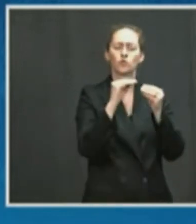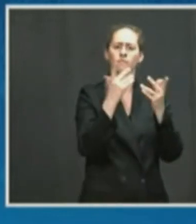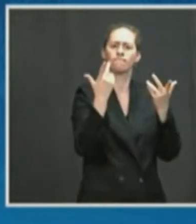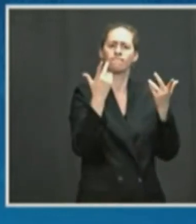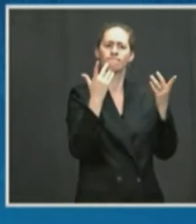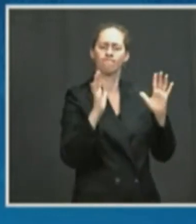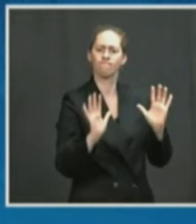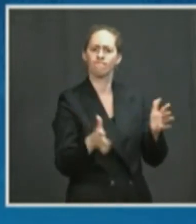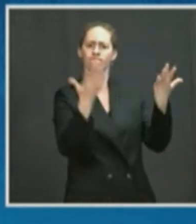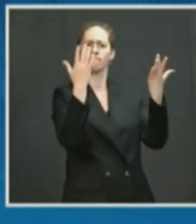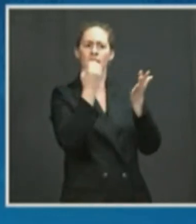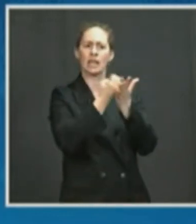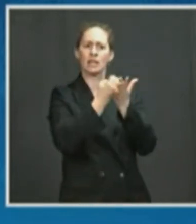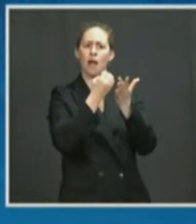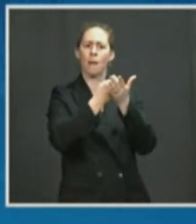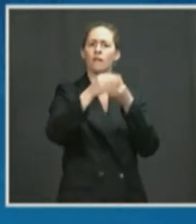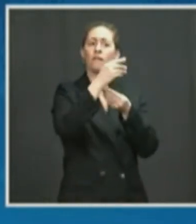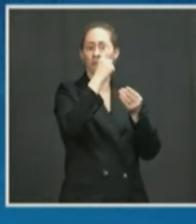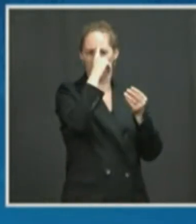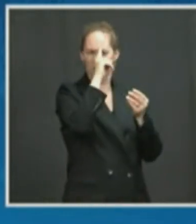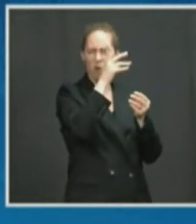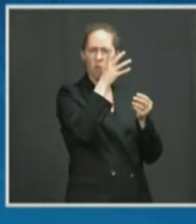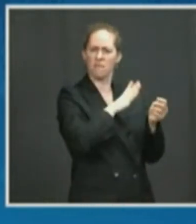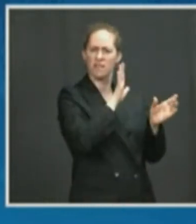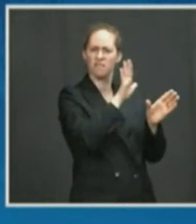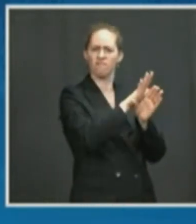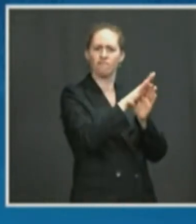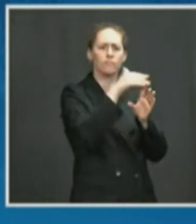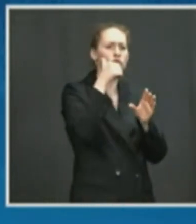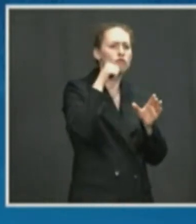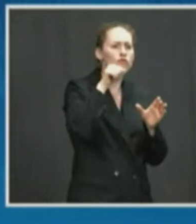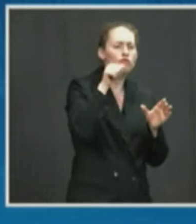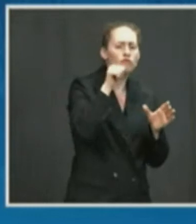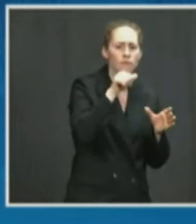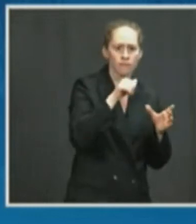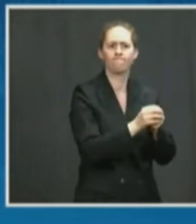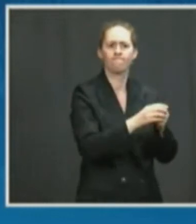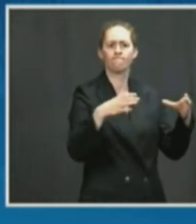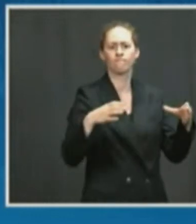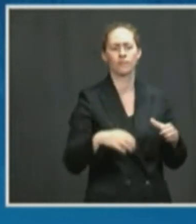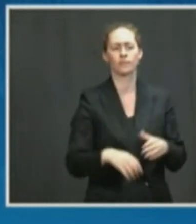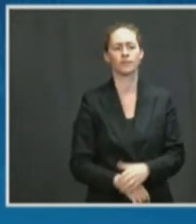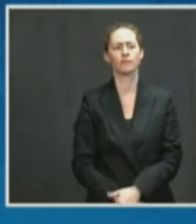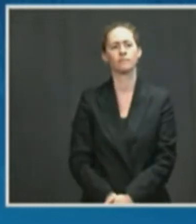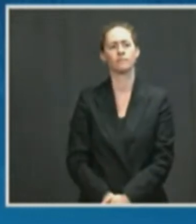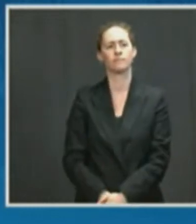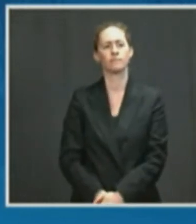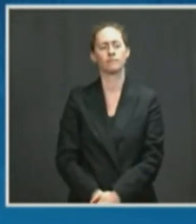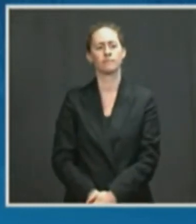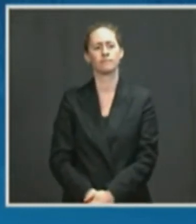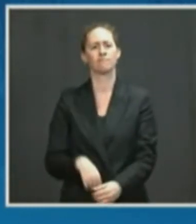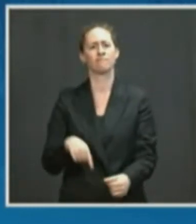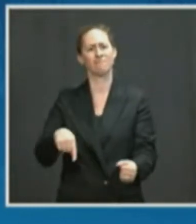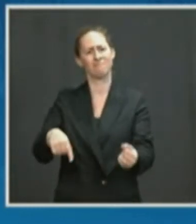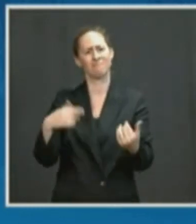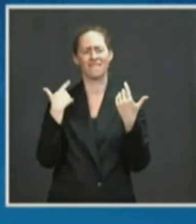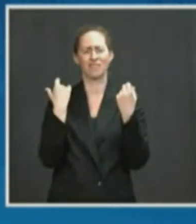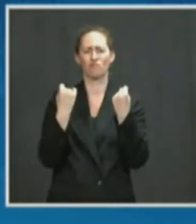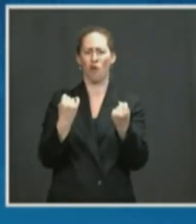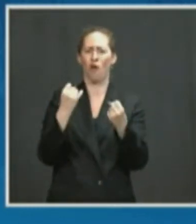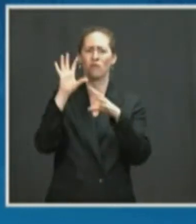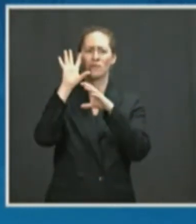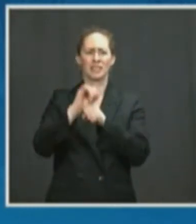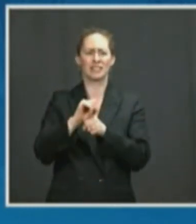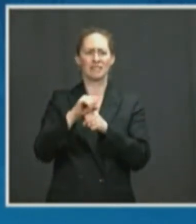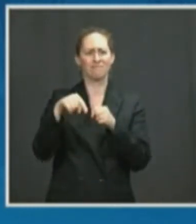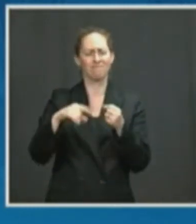and women. Understanding here in Guatemala, there is a rich tradition of girls and women being a part of the